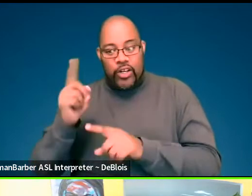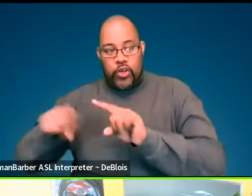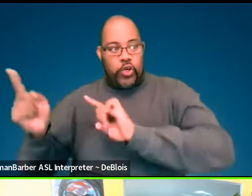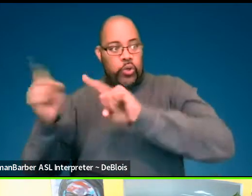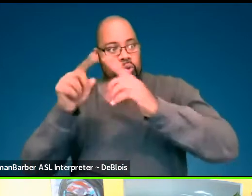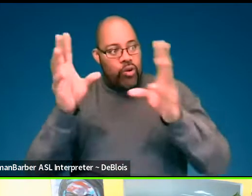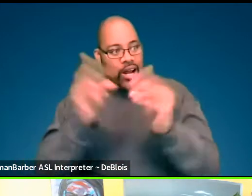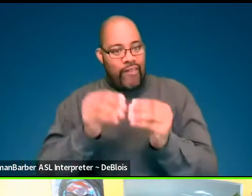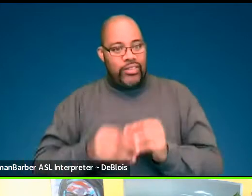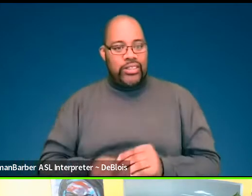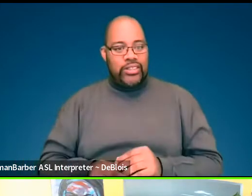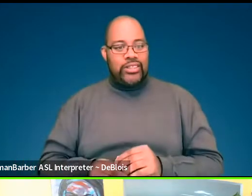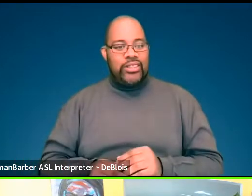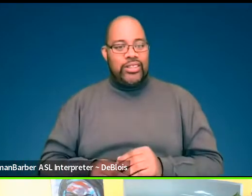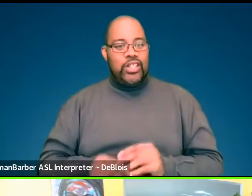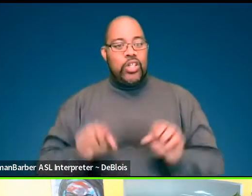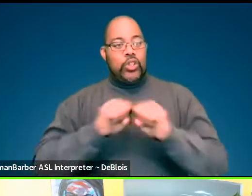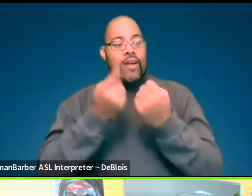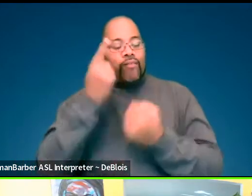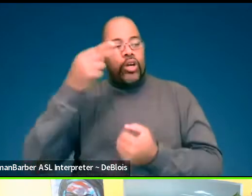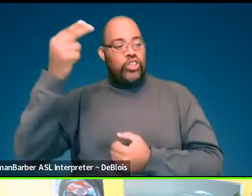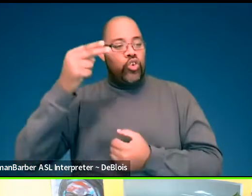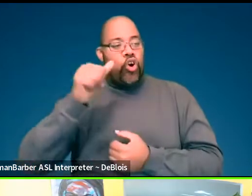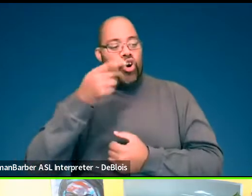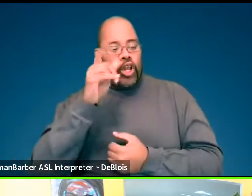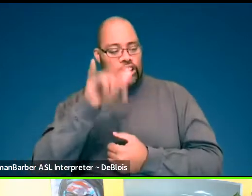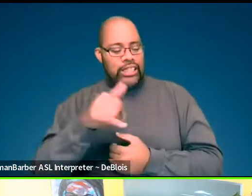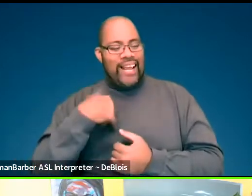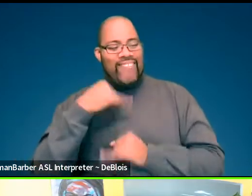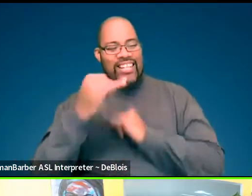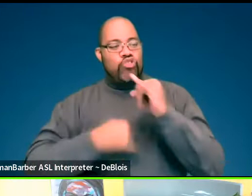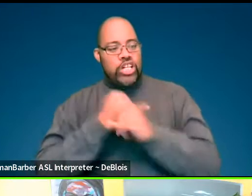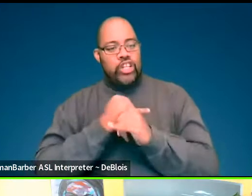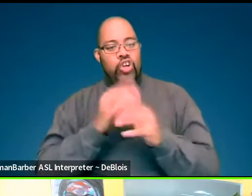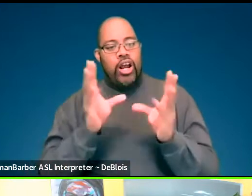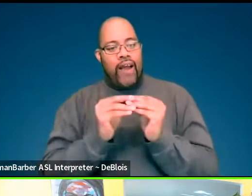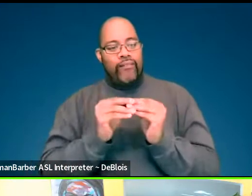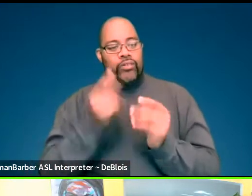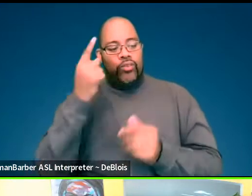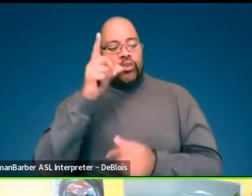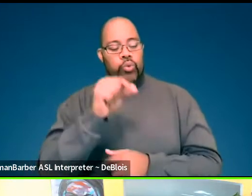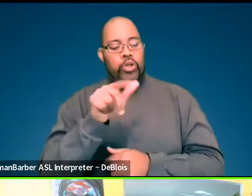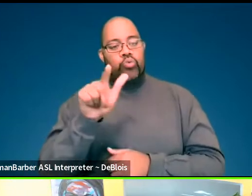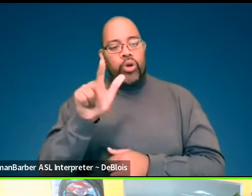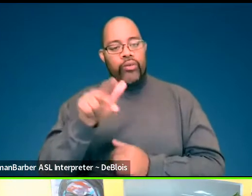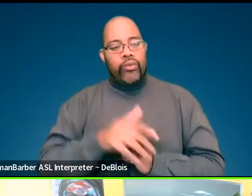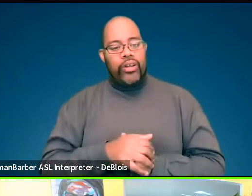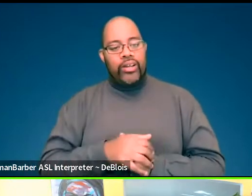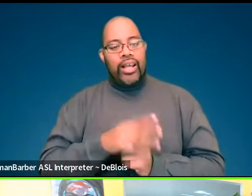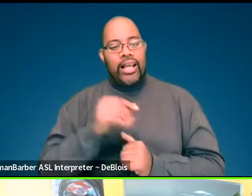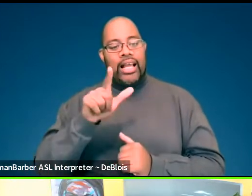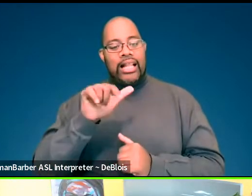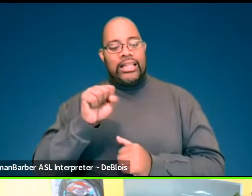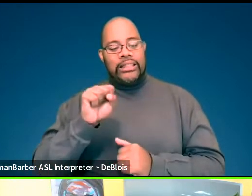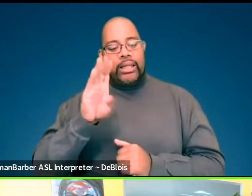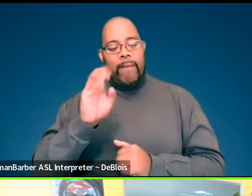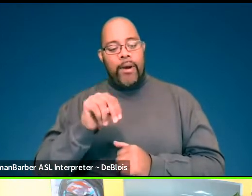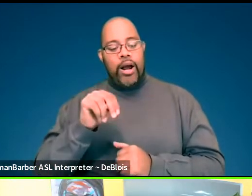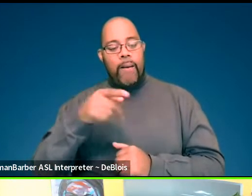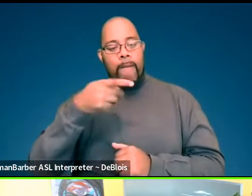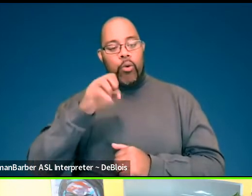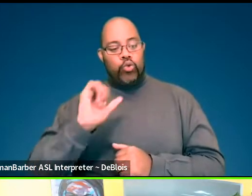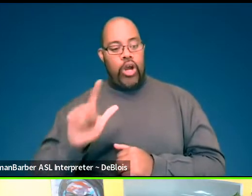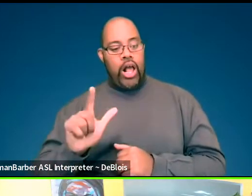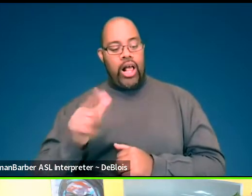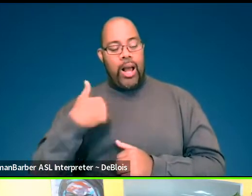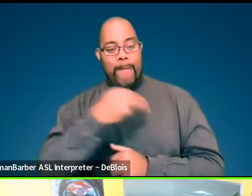conferences. Like the Society for Historical Archaeology has an international conference for 2023 in Lisbon, Portugal, and